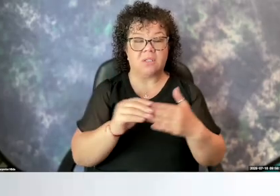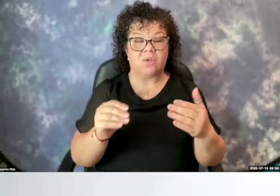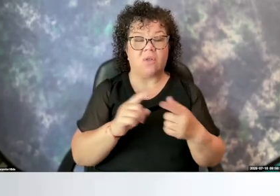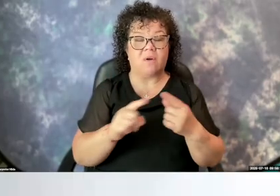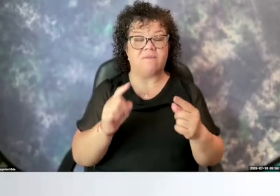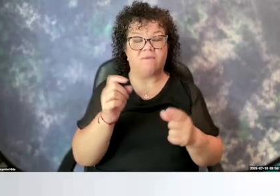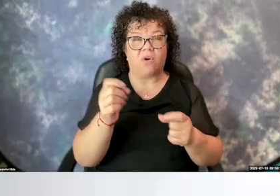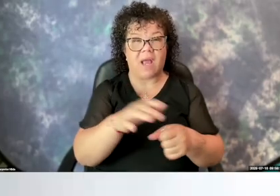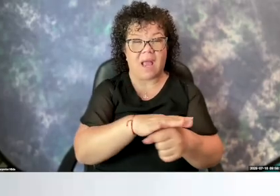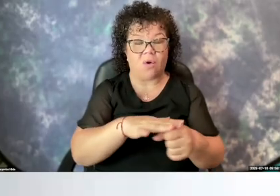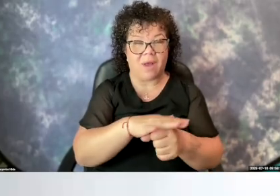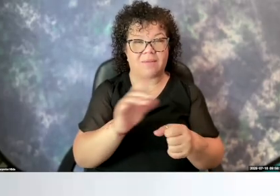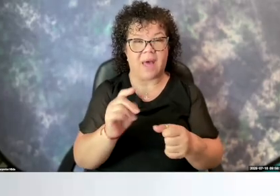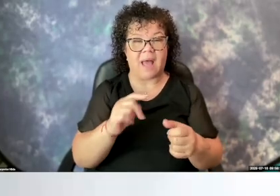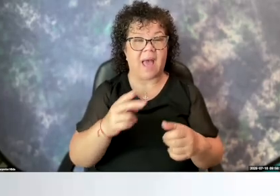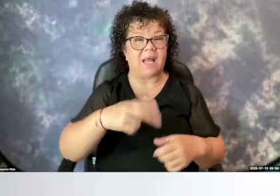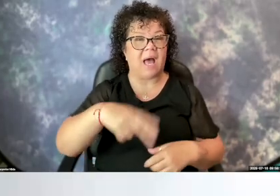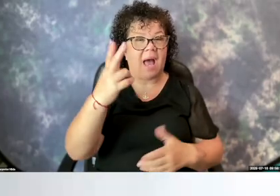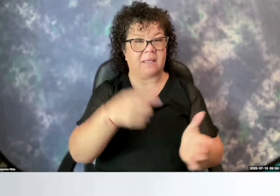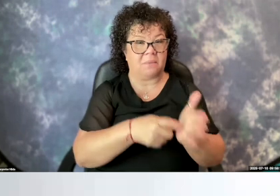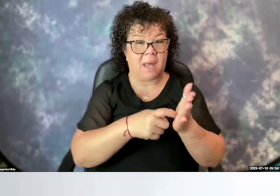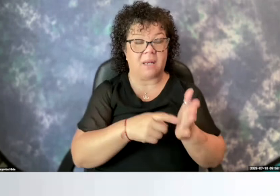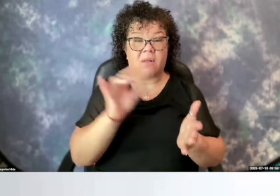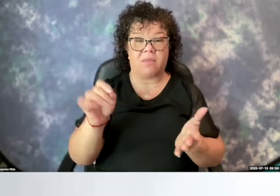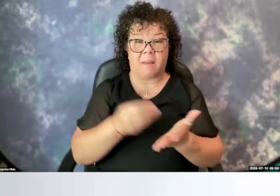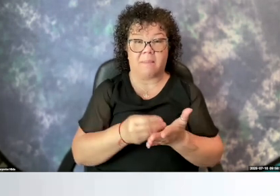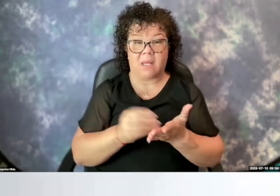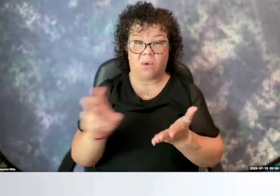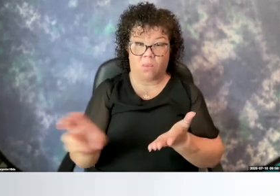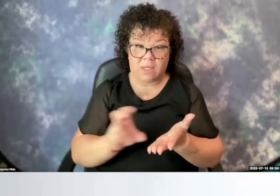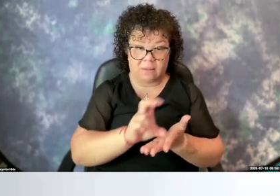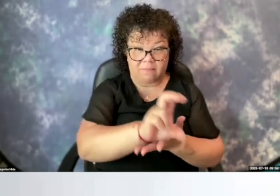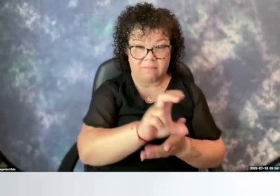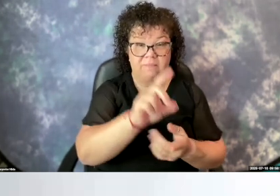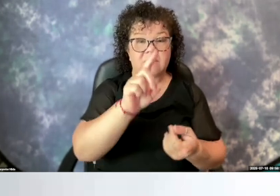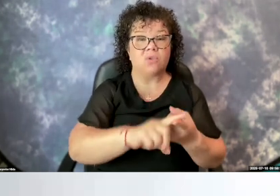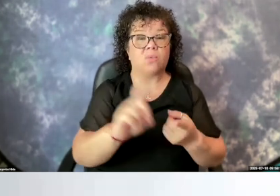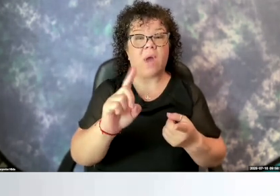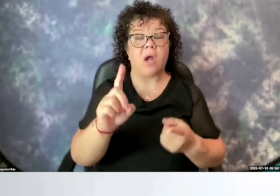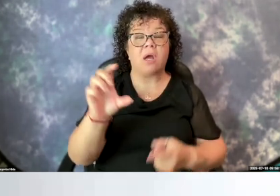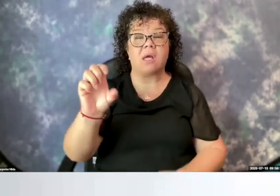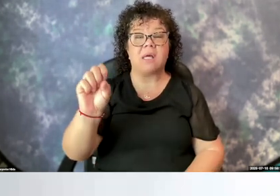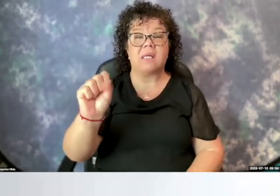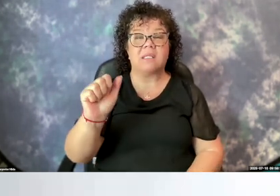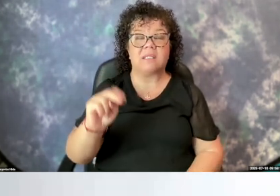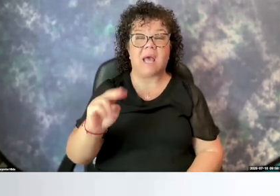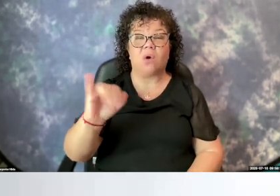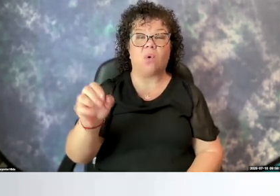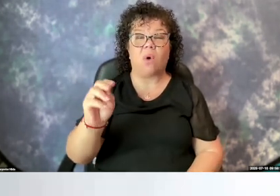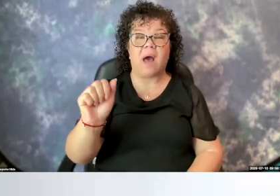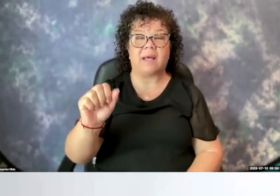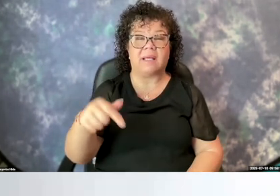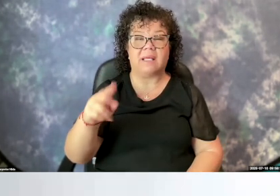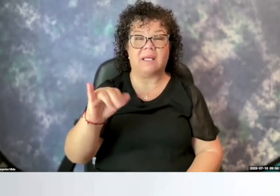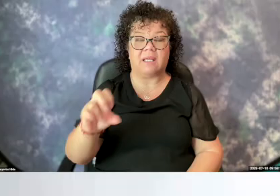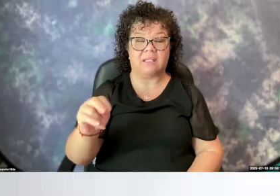high demand. So we allocated those funds to San Joaquin and Bay Area for the Clean Cars for All